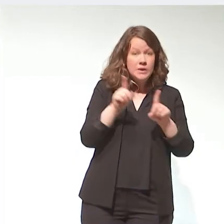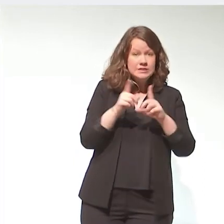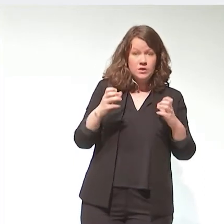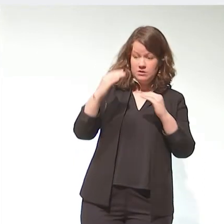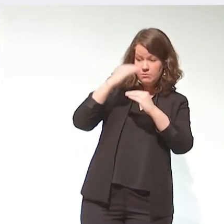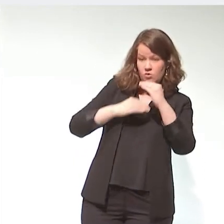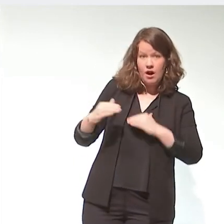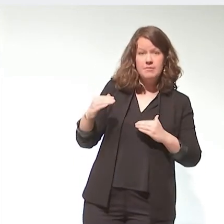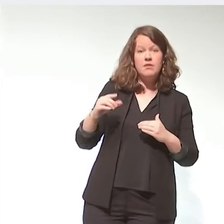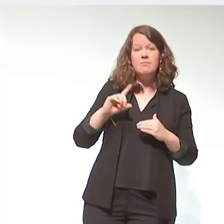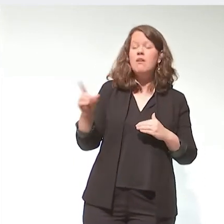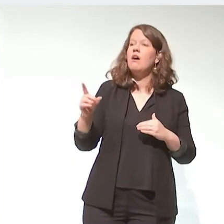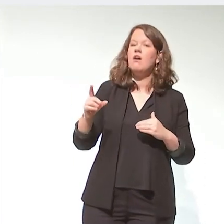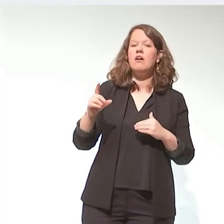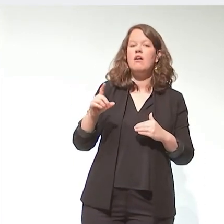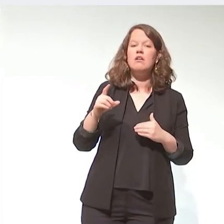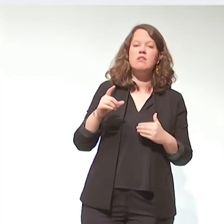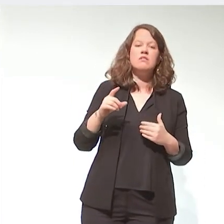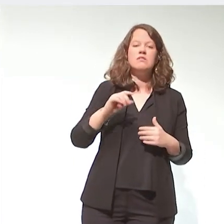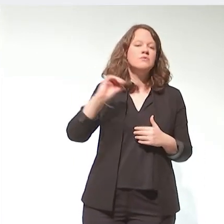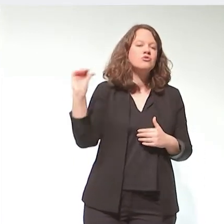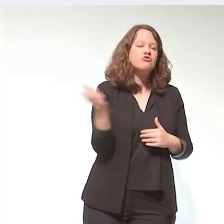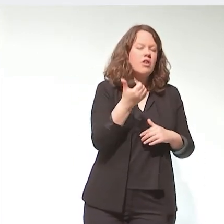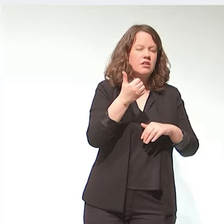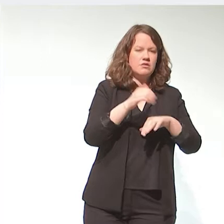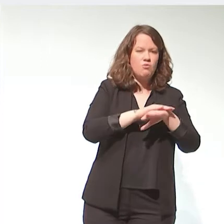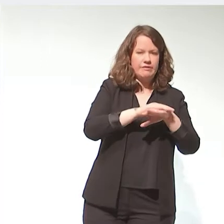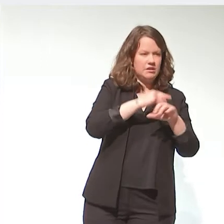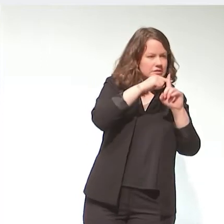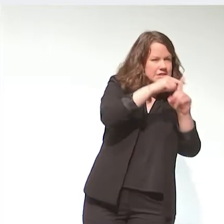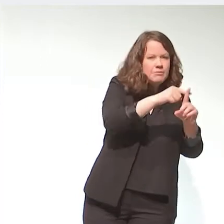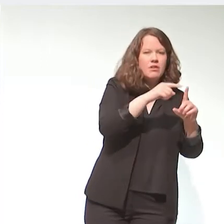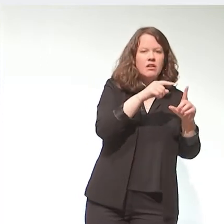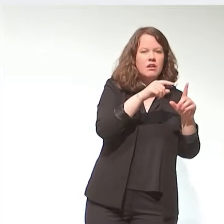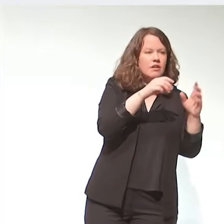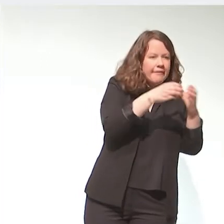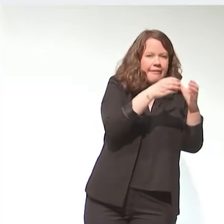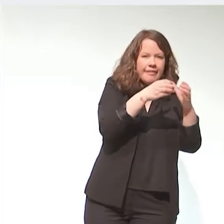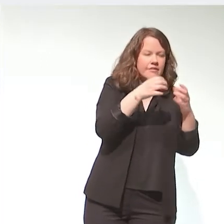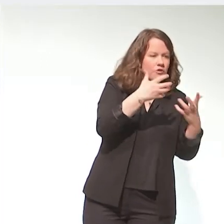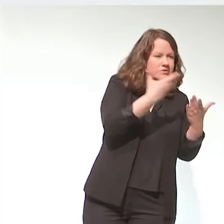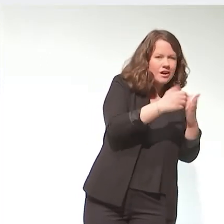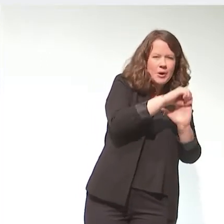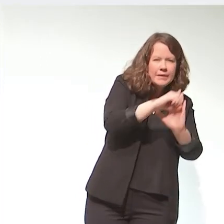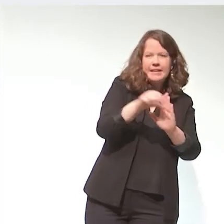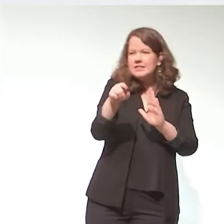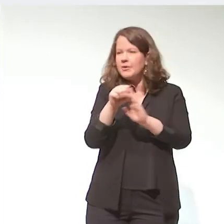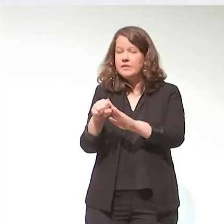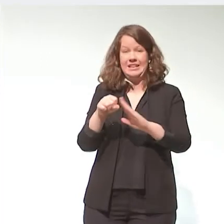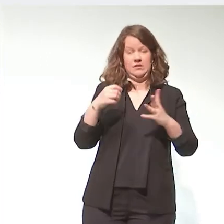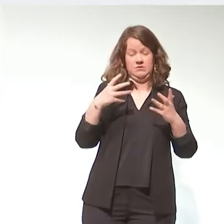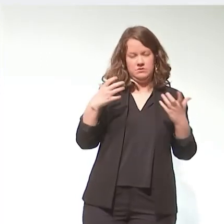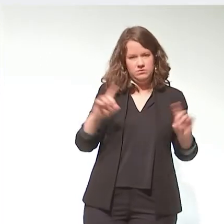is each policy, public policy topic. And in long term, we do have all